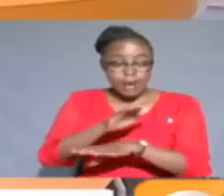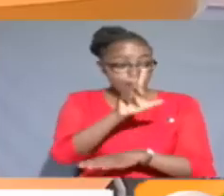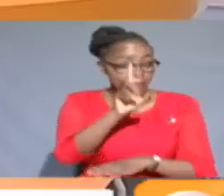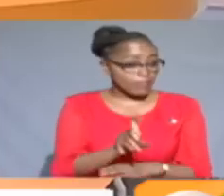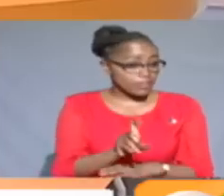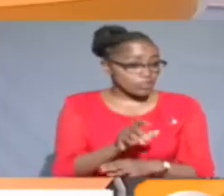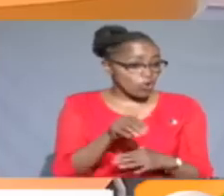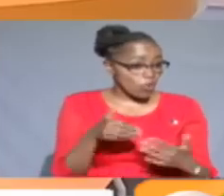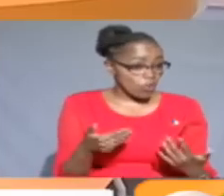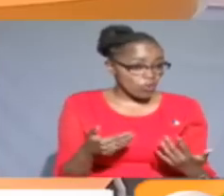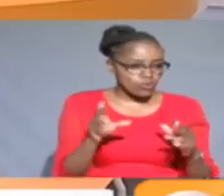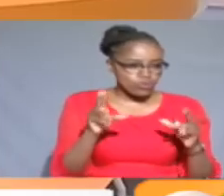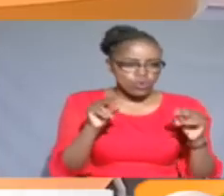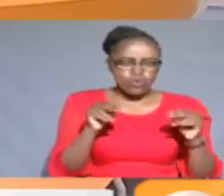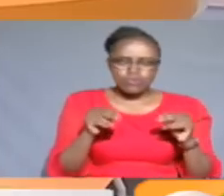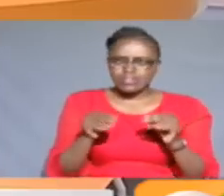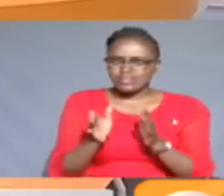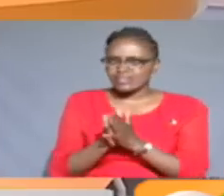saying.